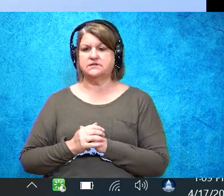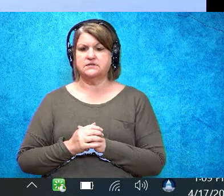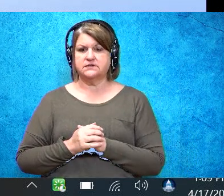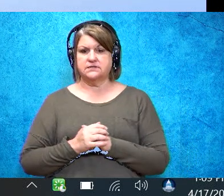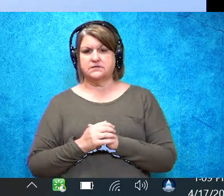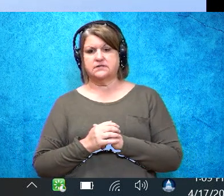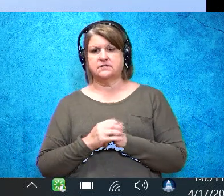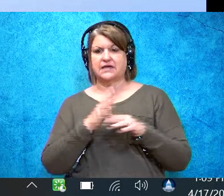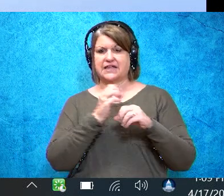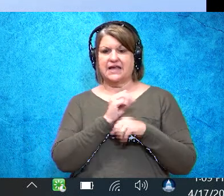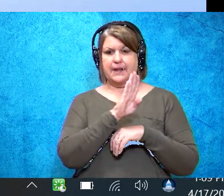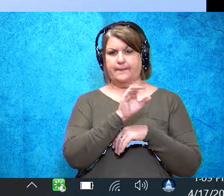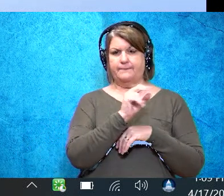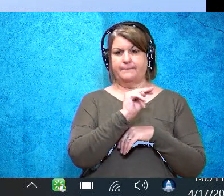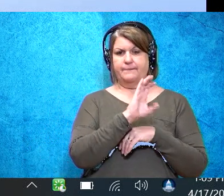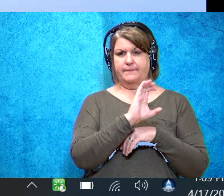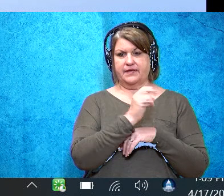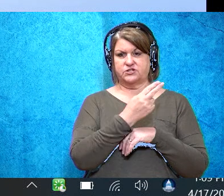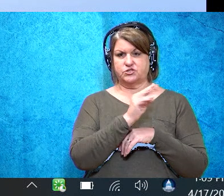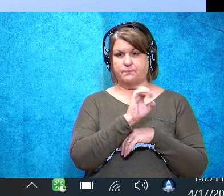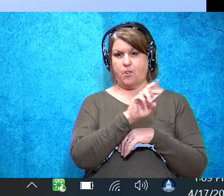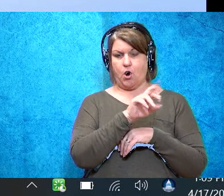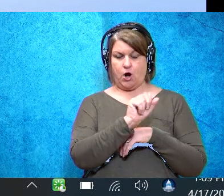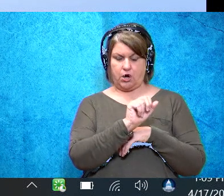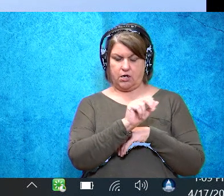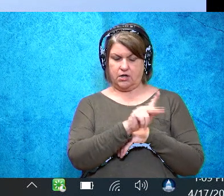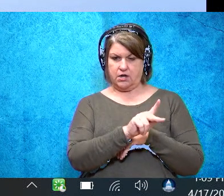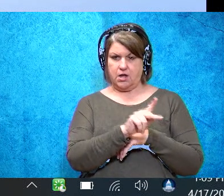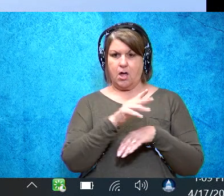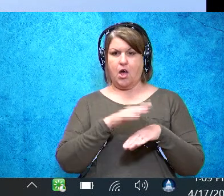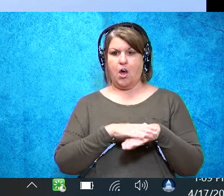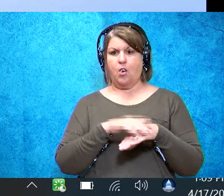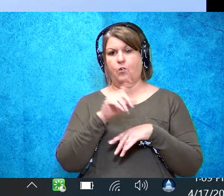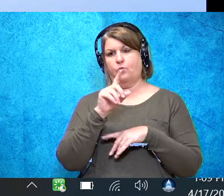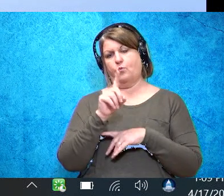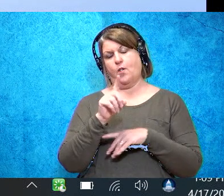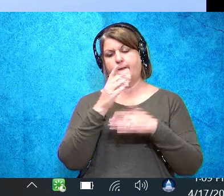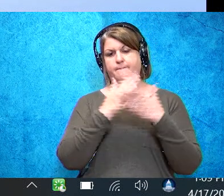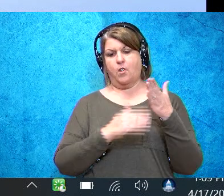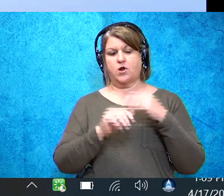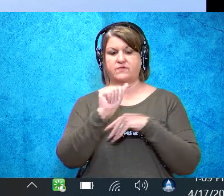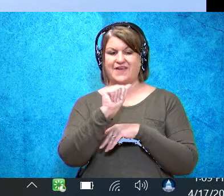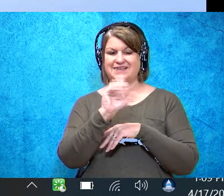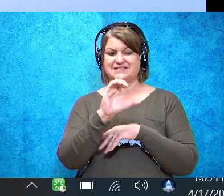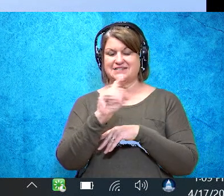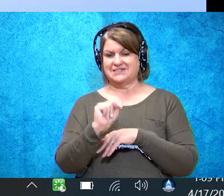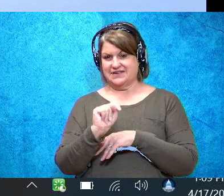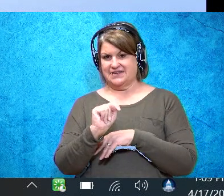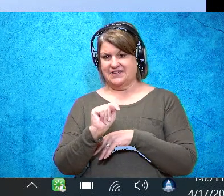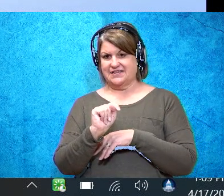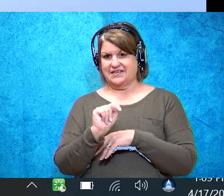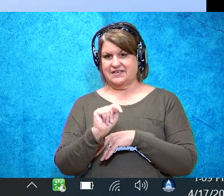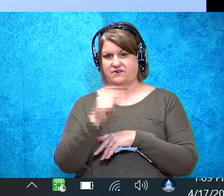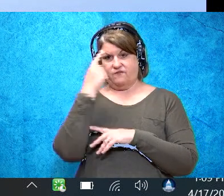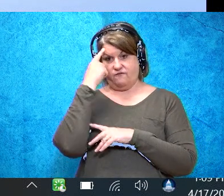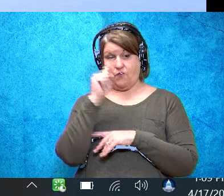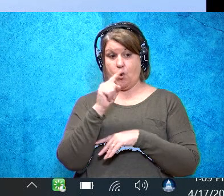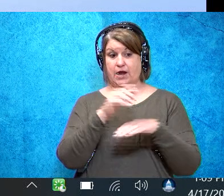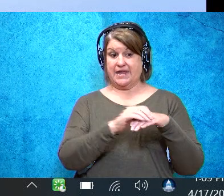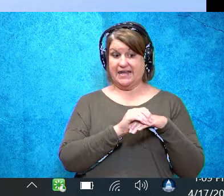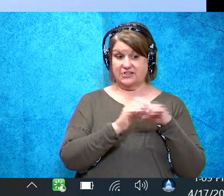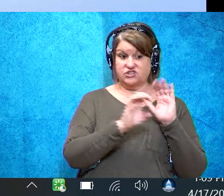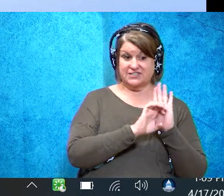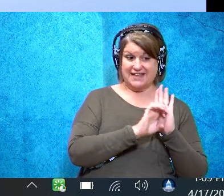Attaining benchmark on or at least one subtest of the ACT. The benchmarks for English, for example, would